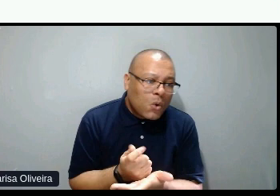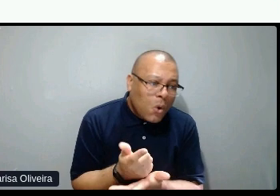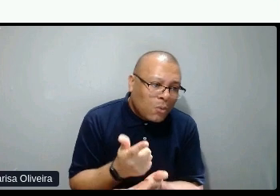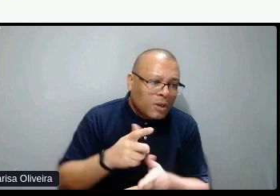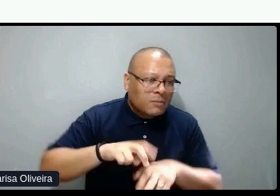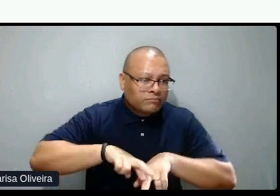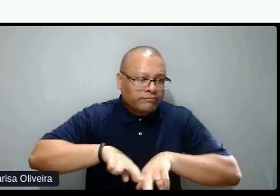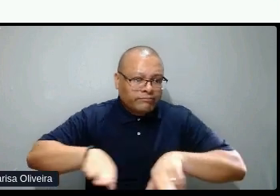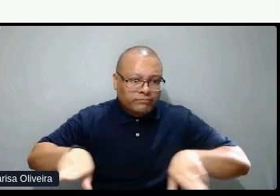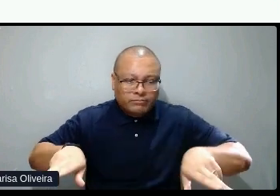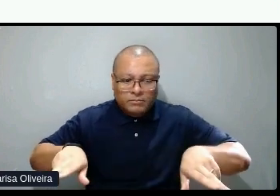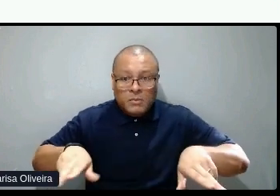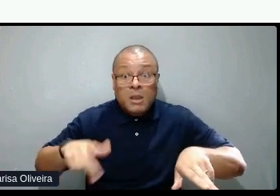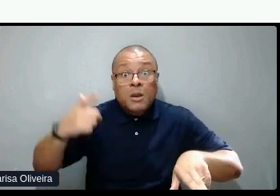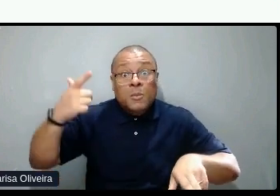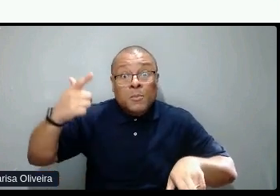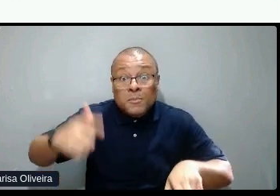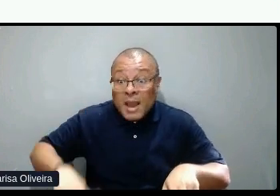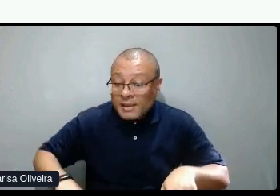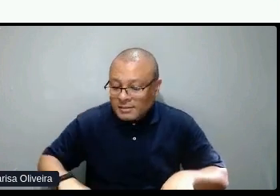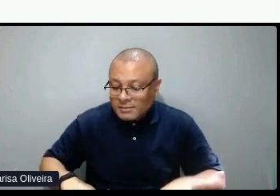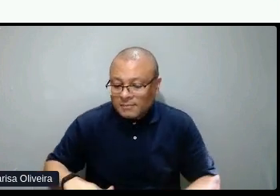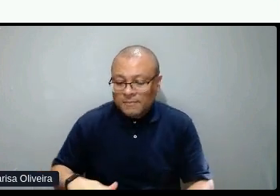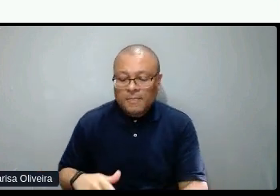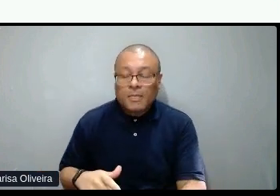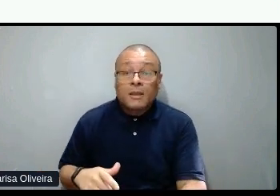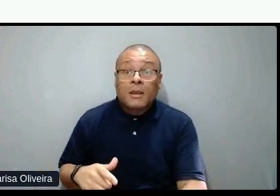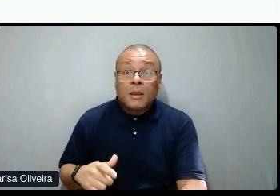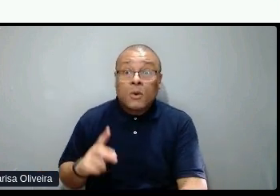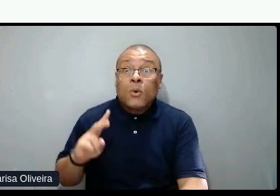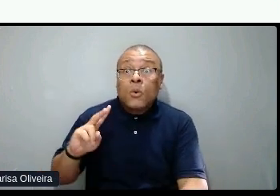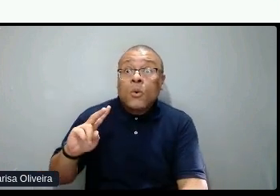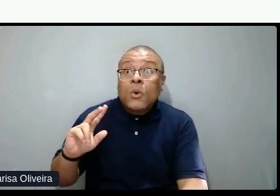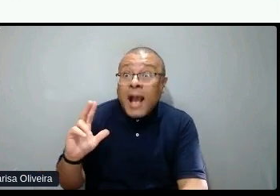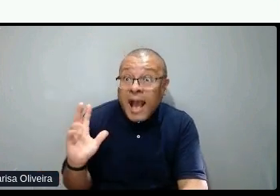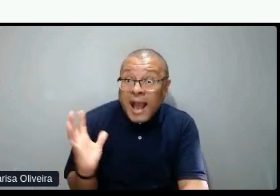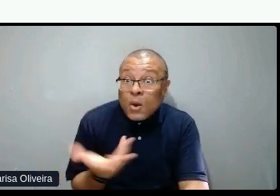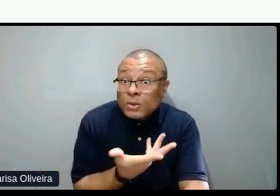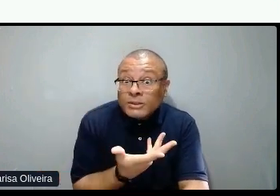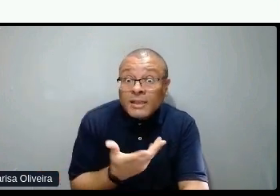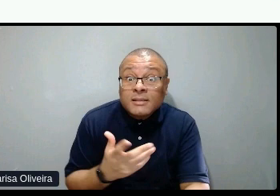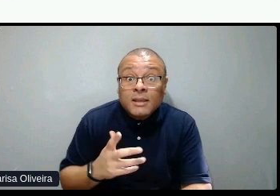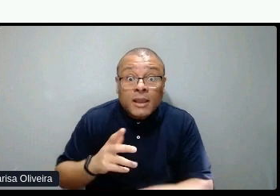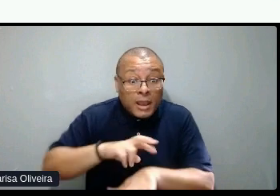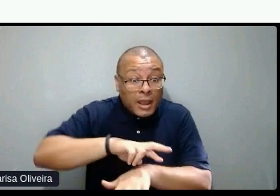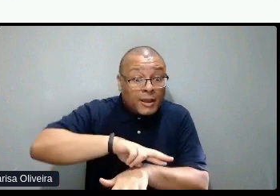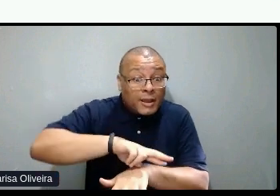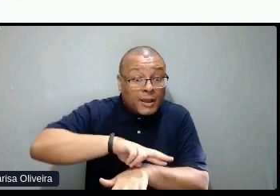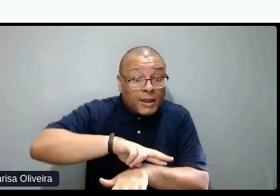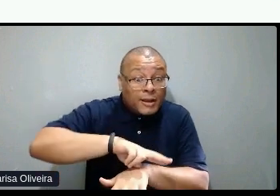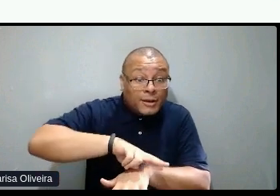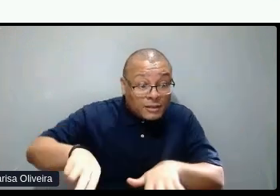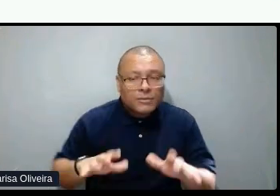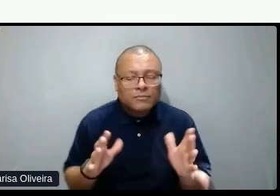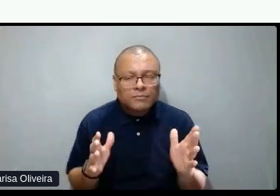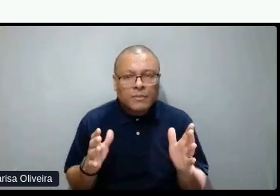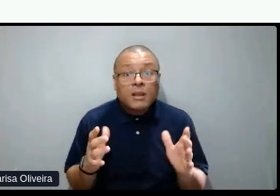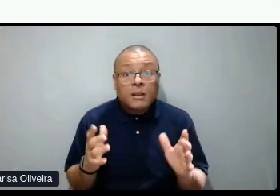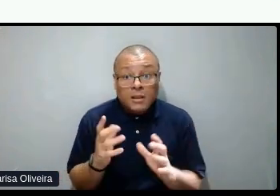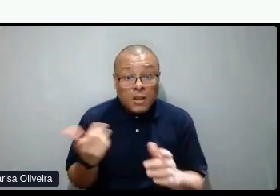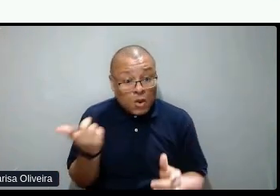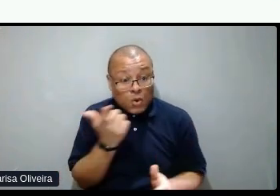examples of why that where things happen when we don't have the diversity, where things are not taken into